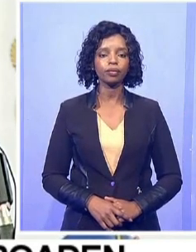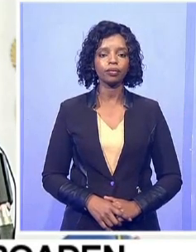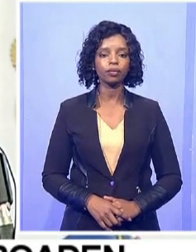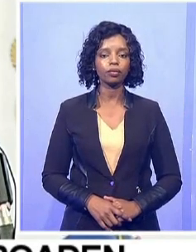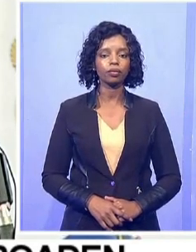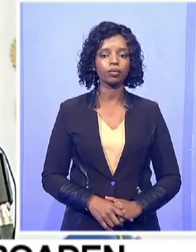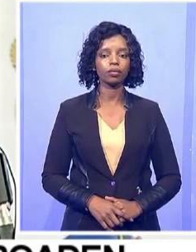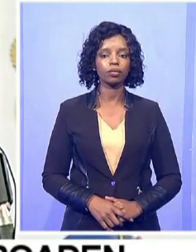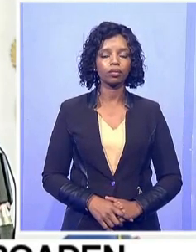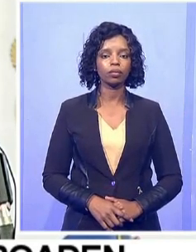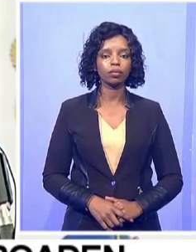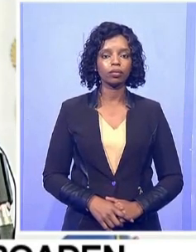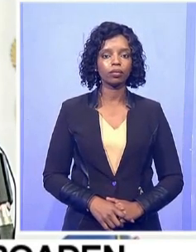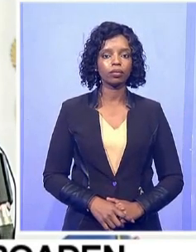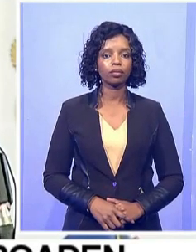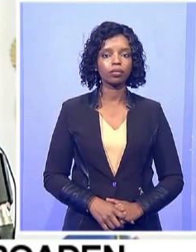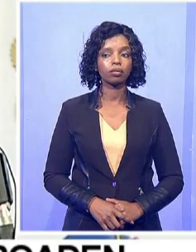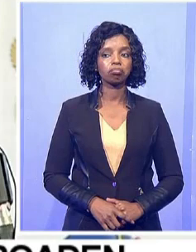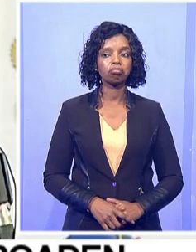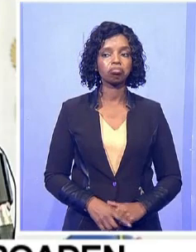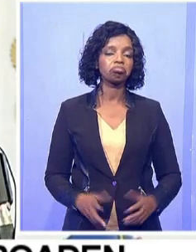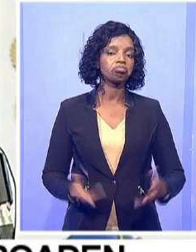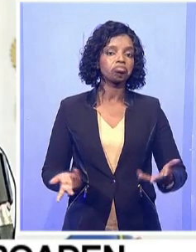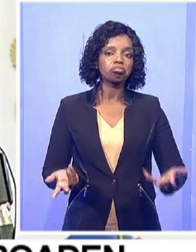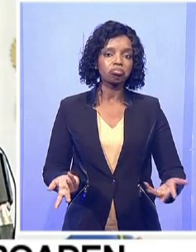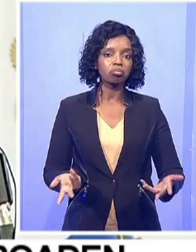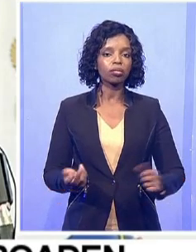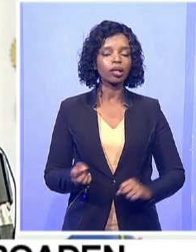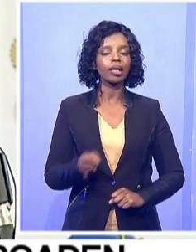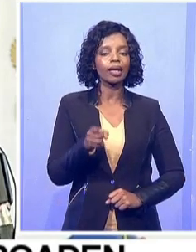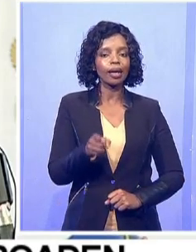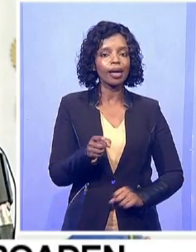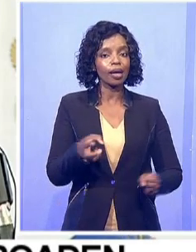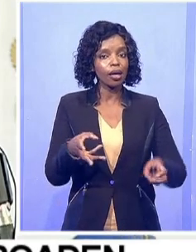In a typical selfless posture,